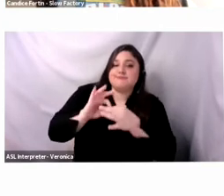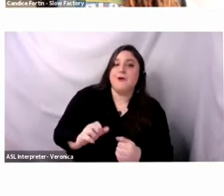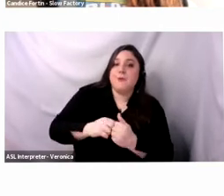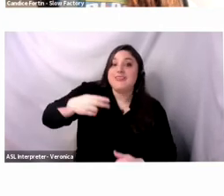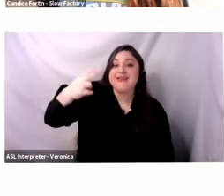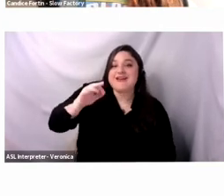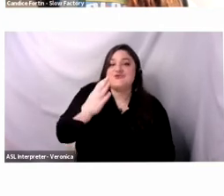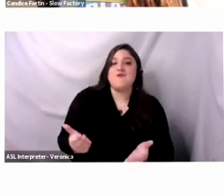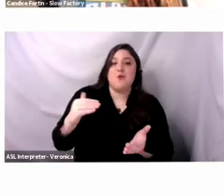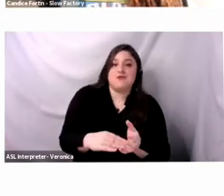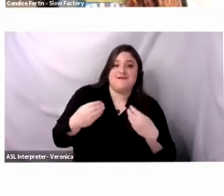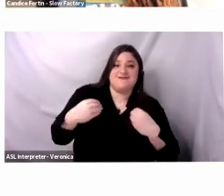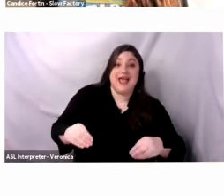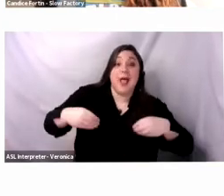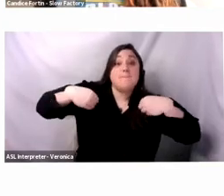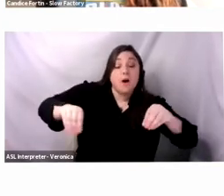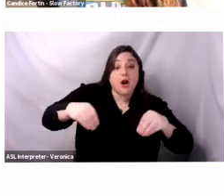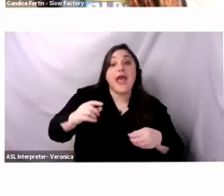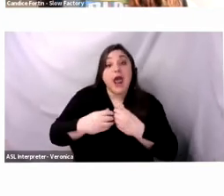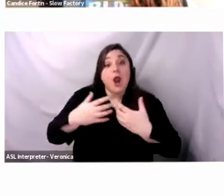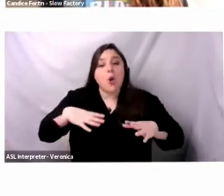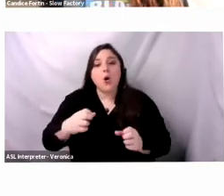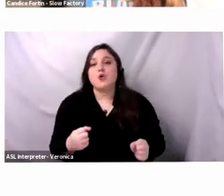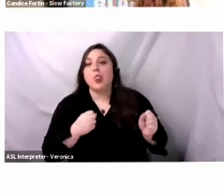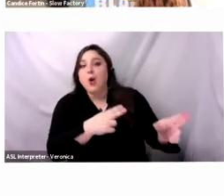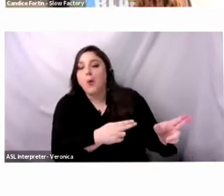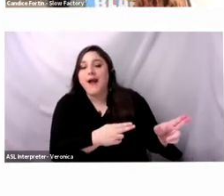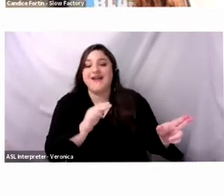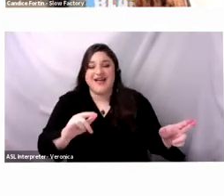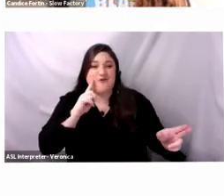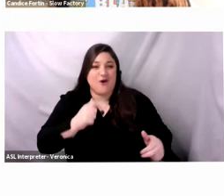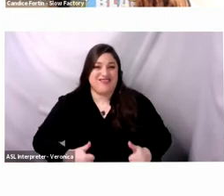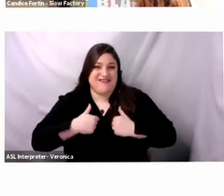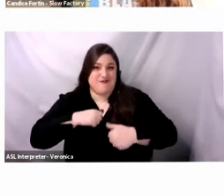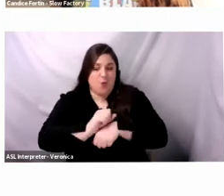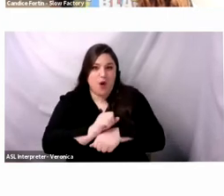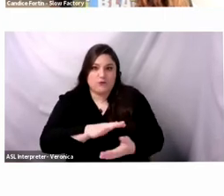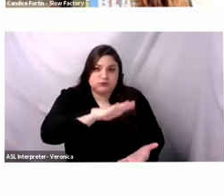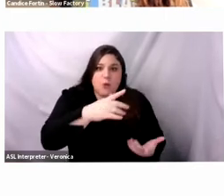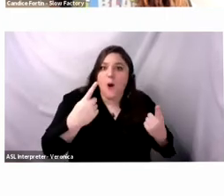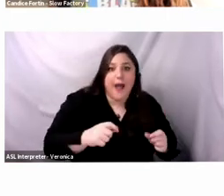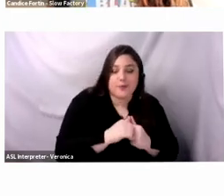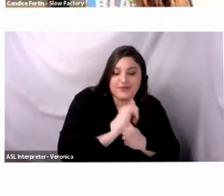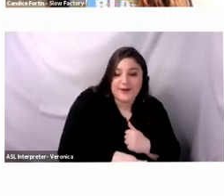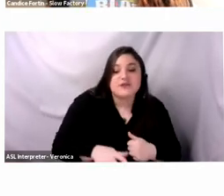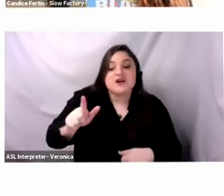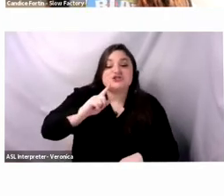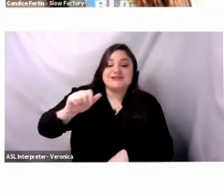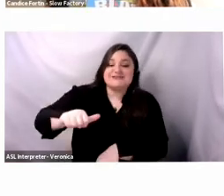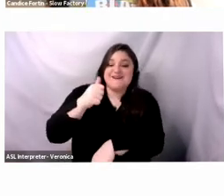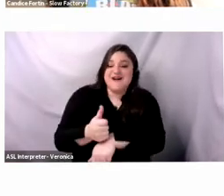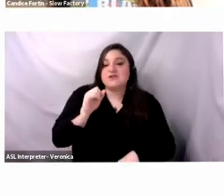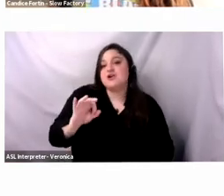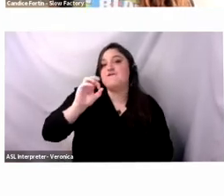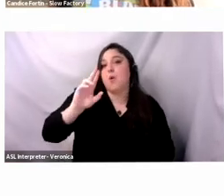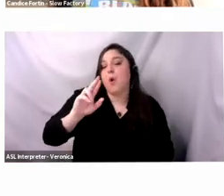and throwing away clothes for a living. Liz Ricketts is a designer and founder of the Orr Foundation, which guides us